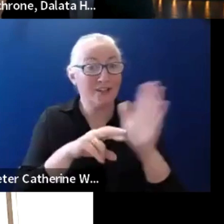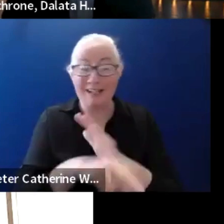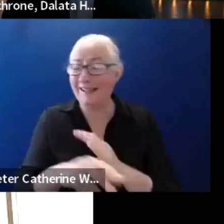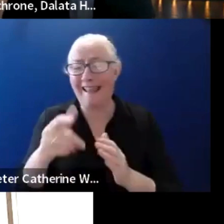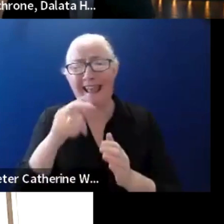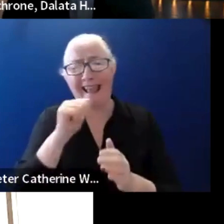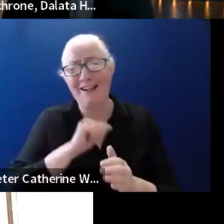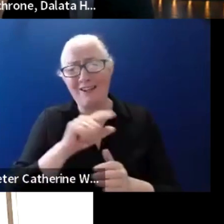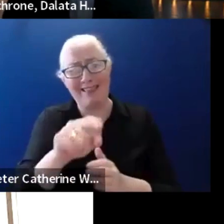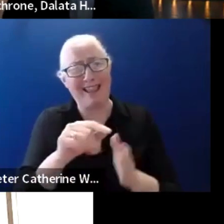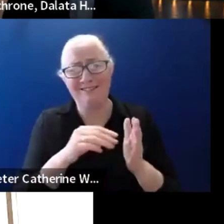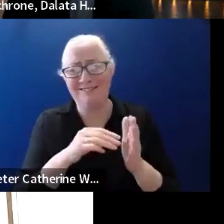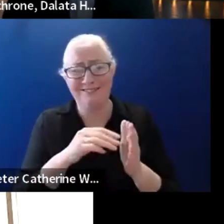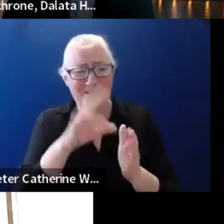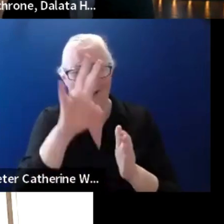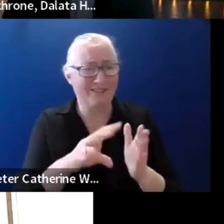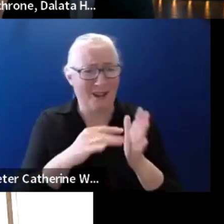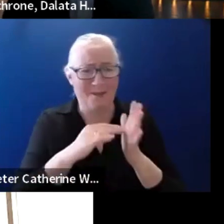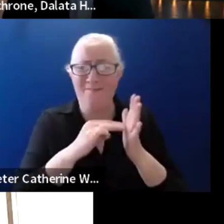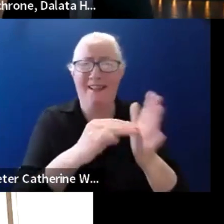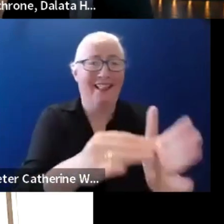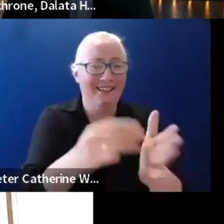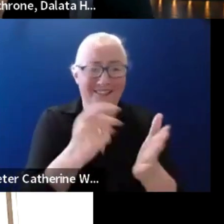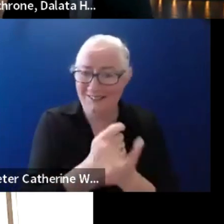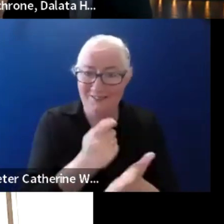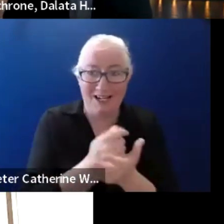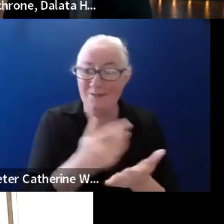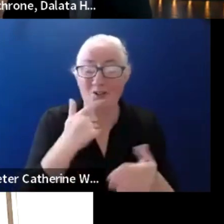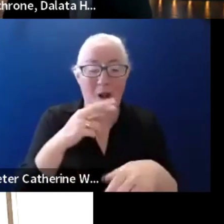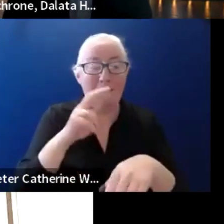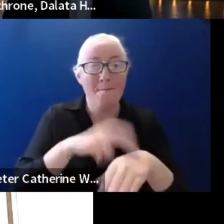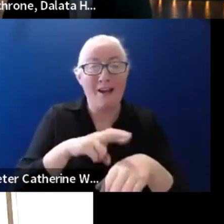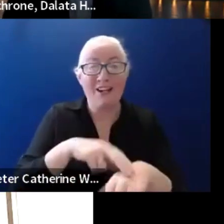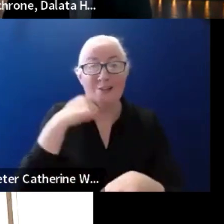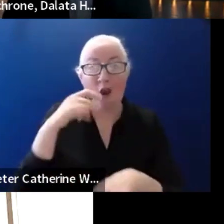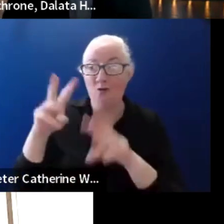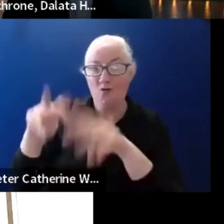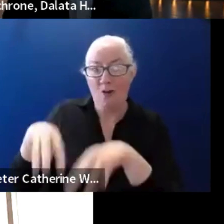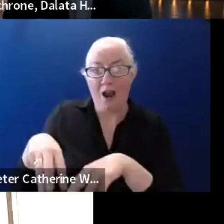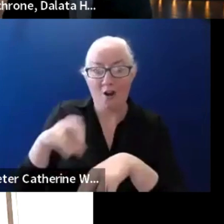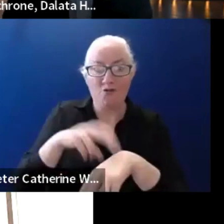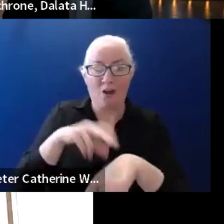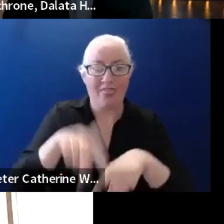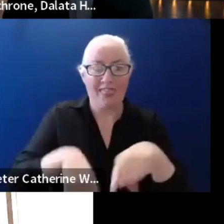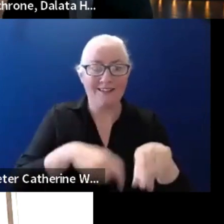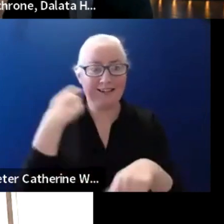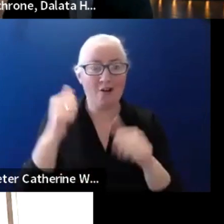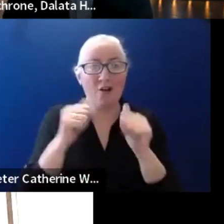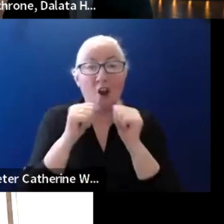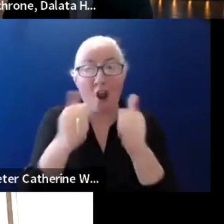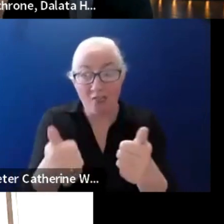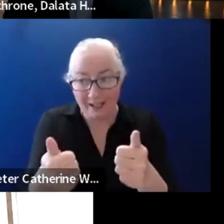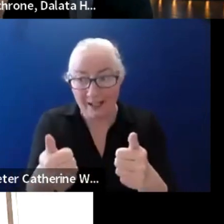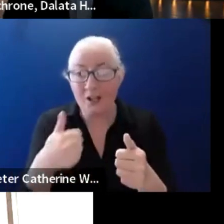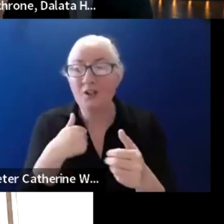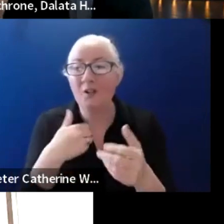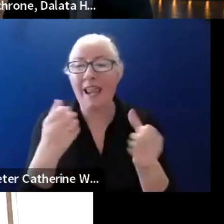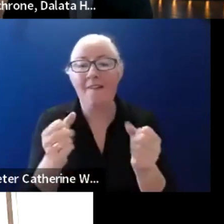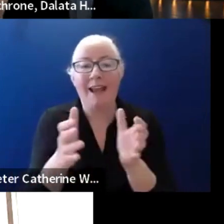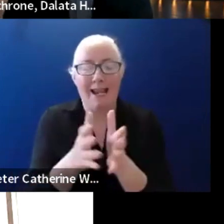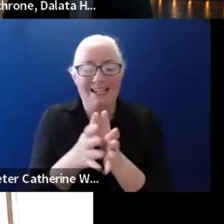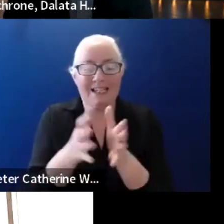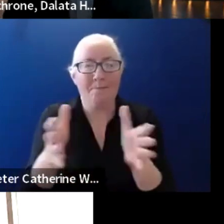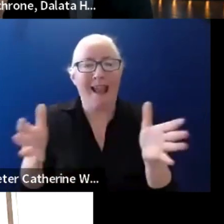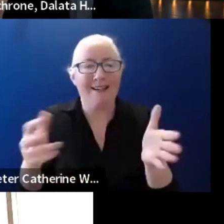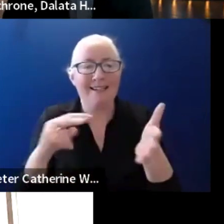million times, a million different ways. So it's better to say the wrong thing than to say nothing. We've expanded the scheme